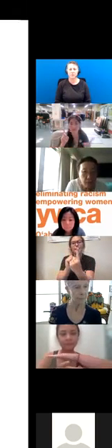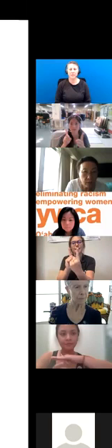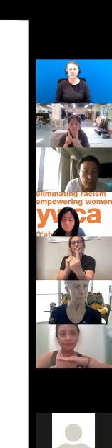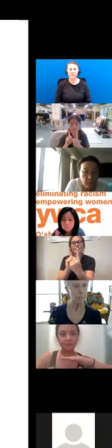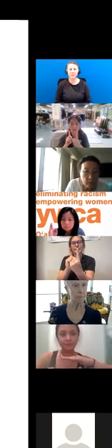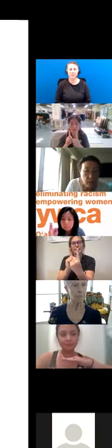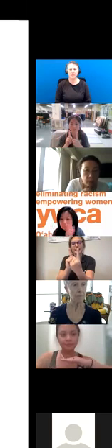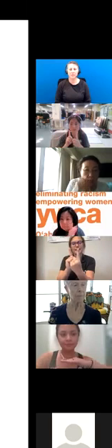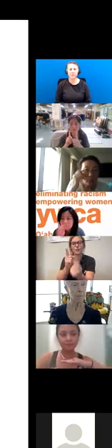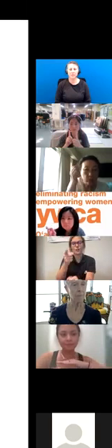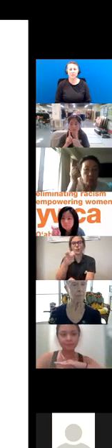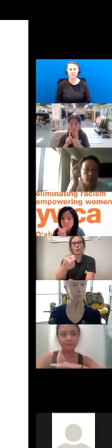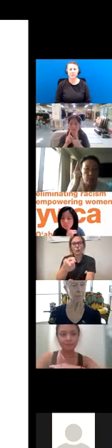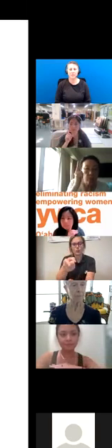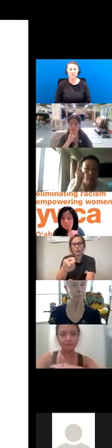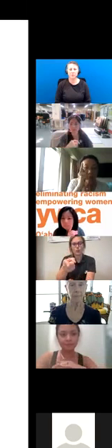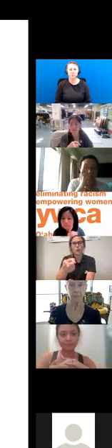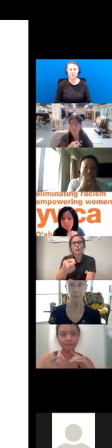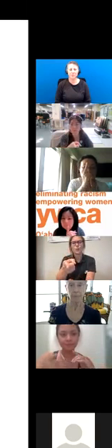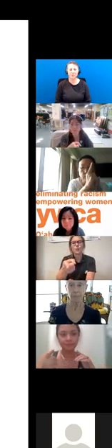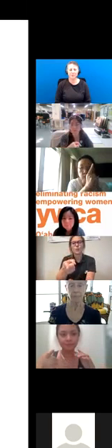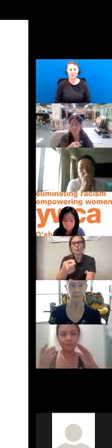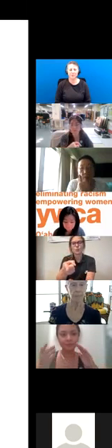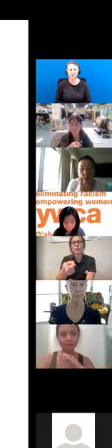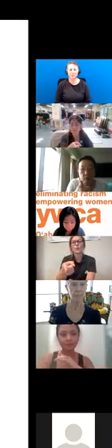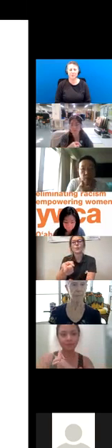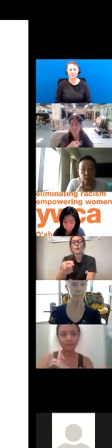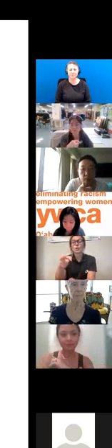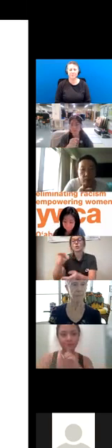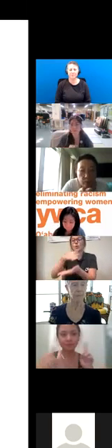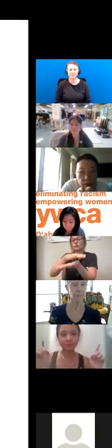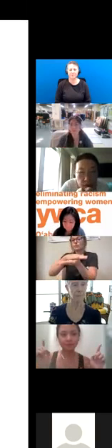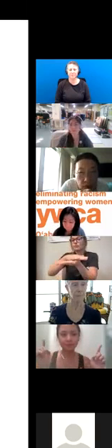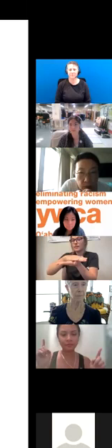to meet you.